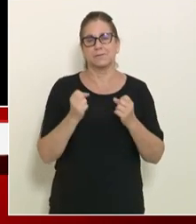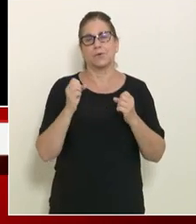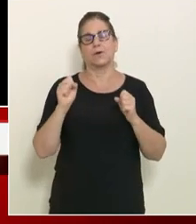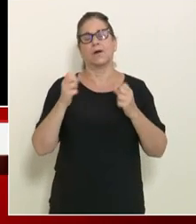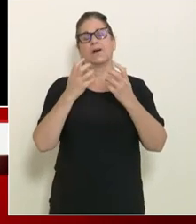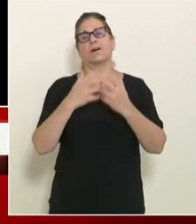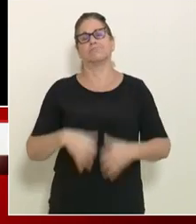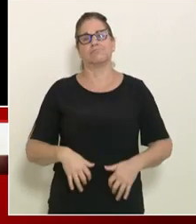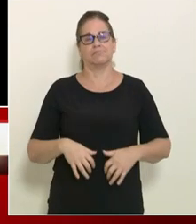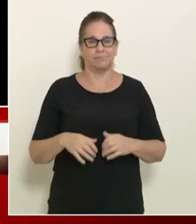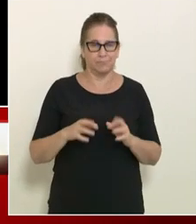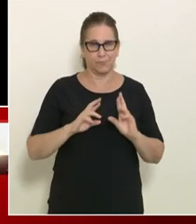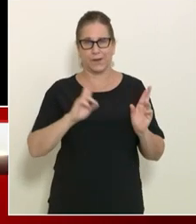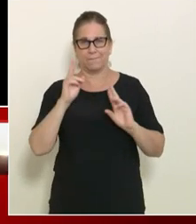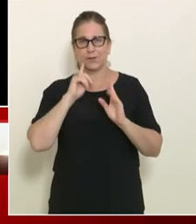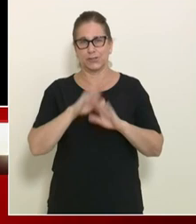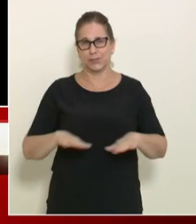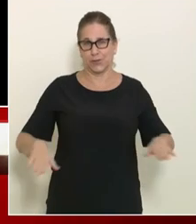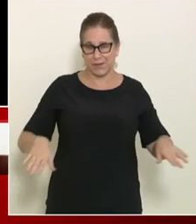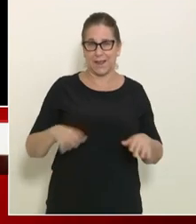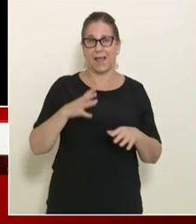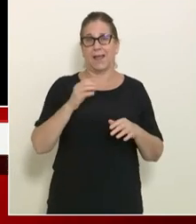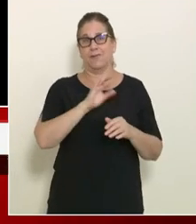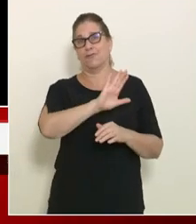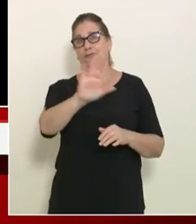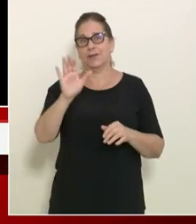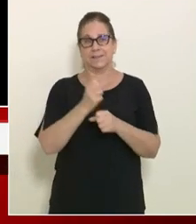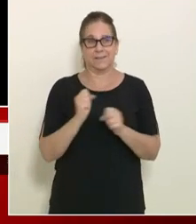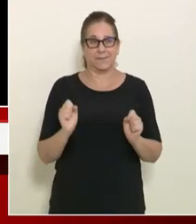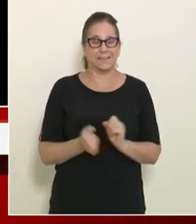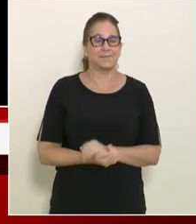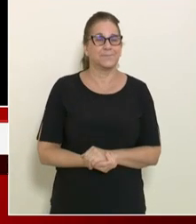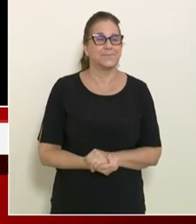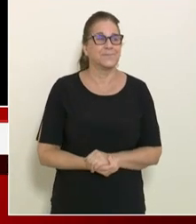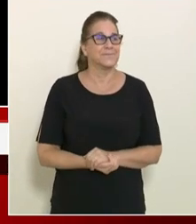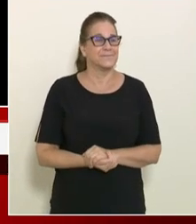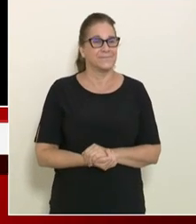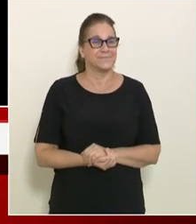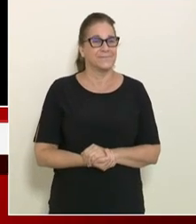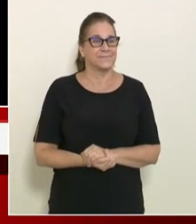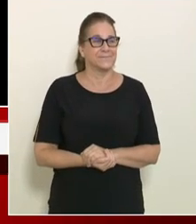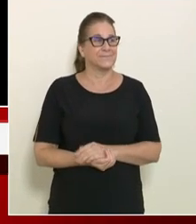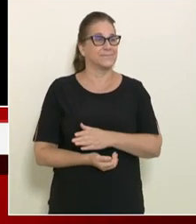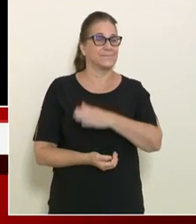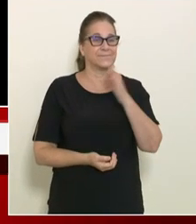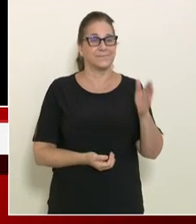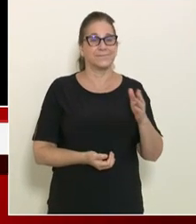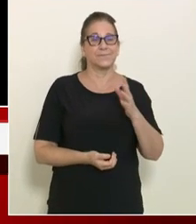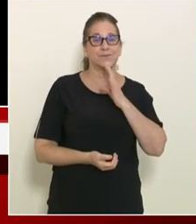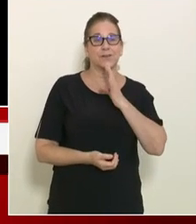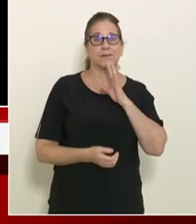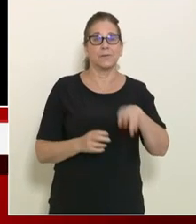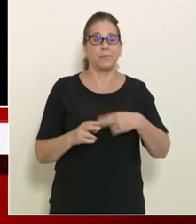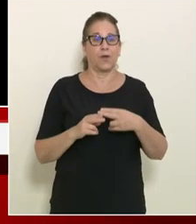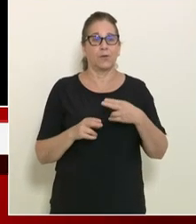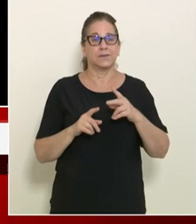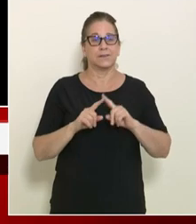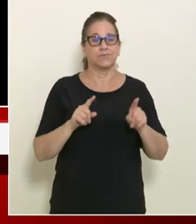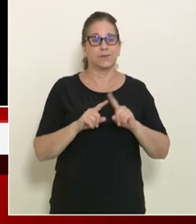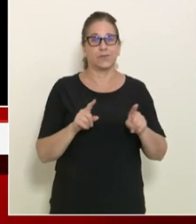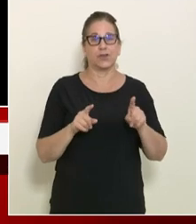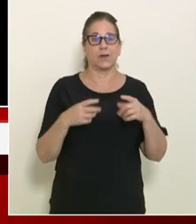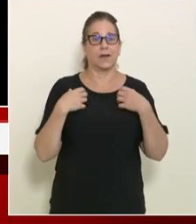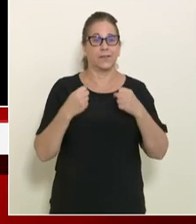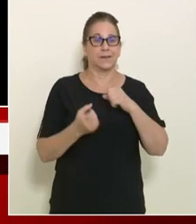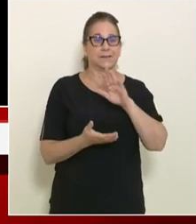said, that the listed locations are school-based health centers that are available